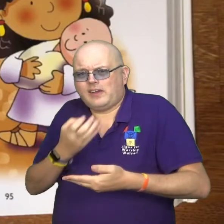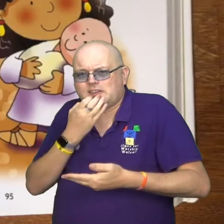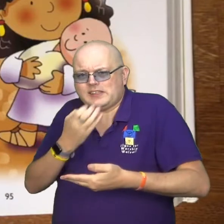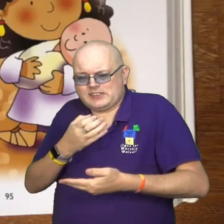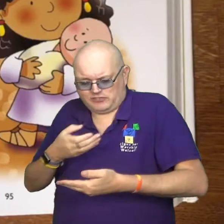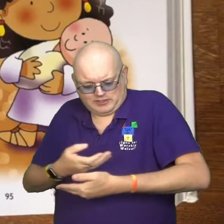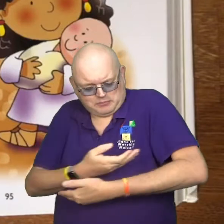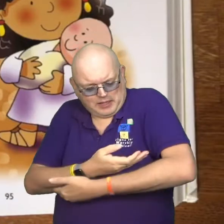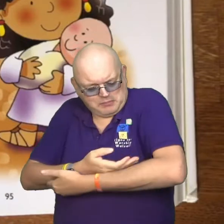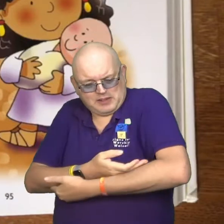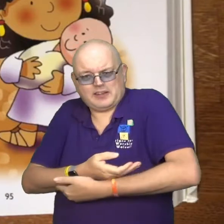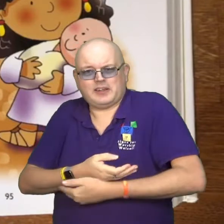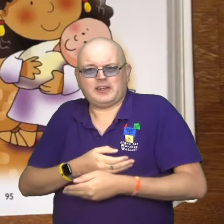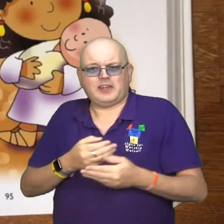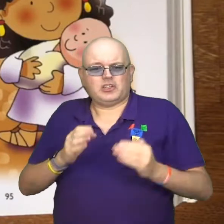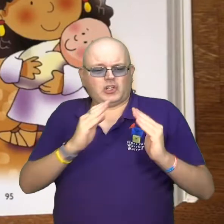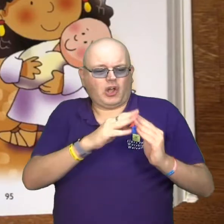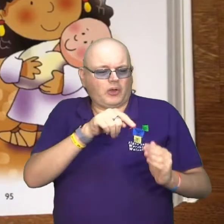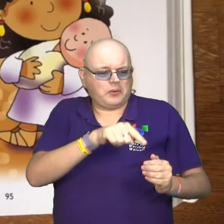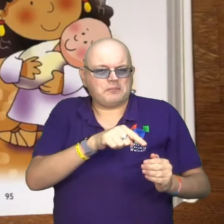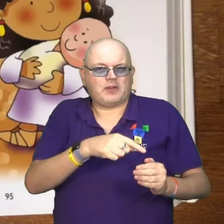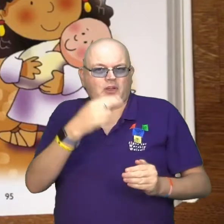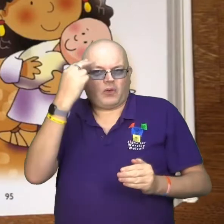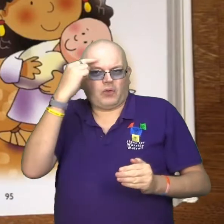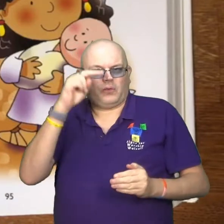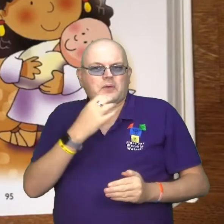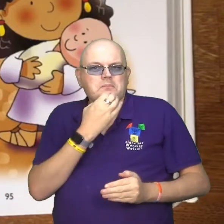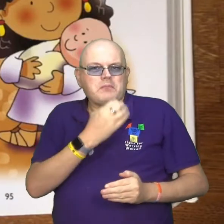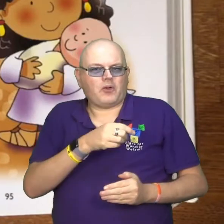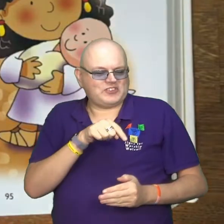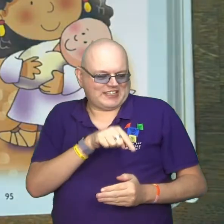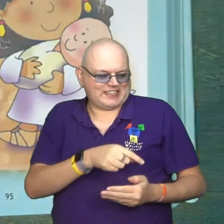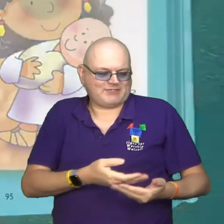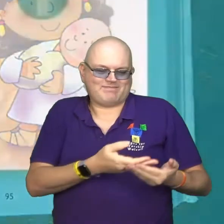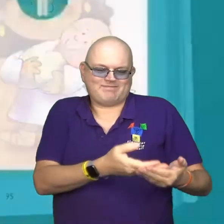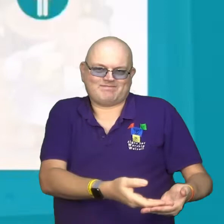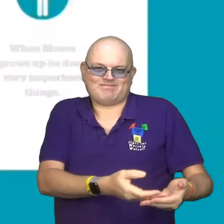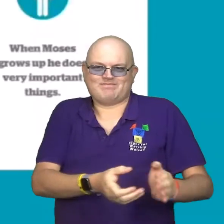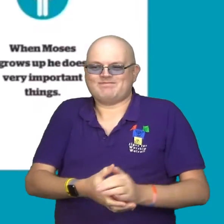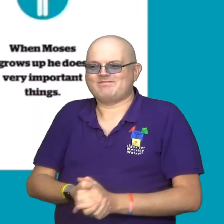the Israelite baby back to her palace. She named him Moses.